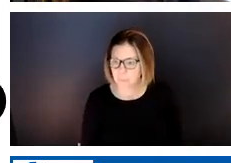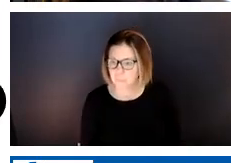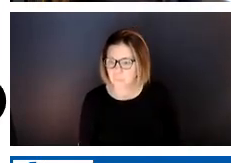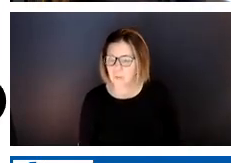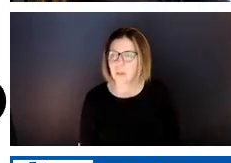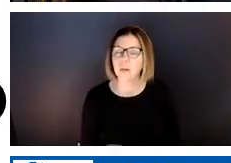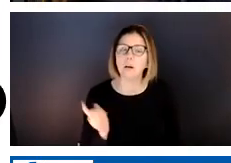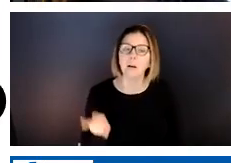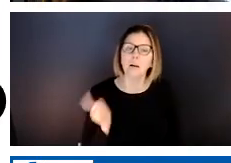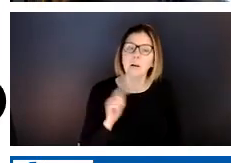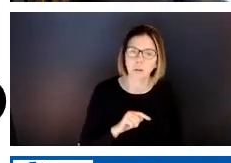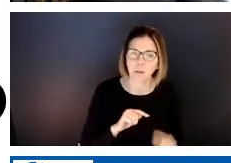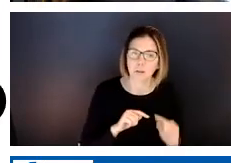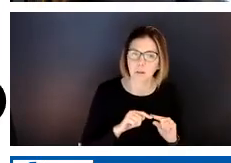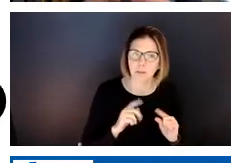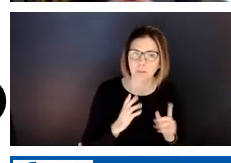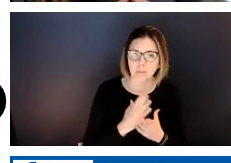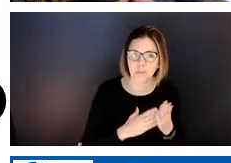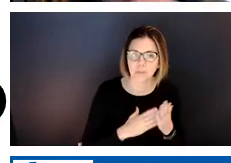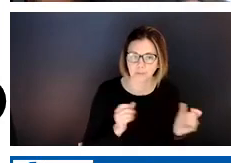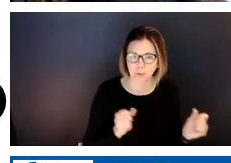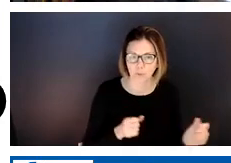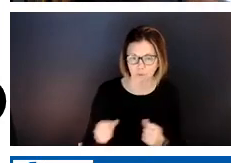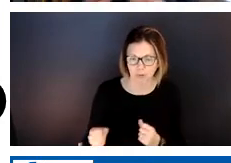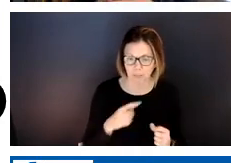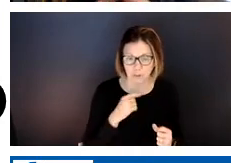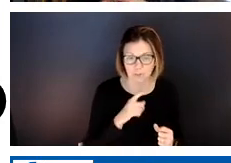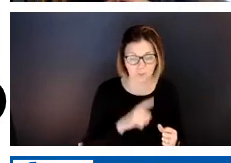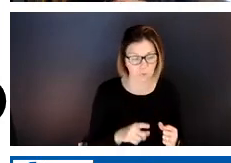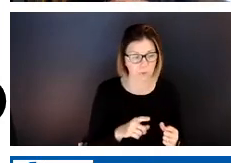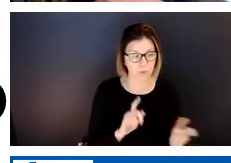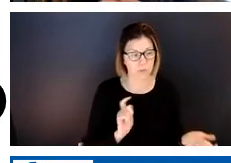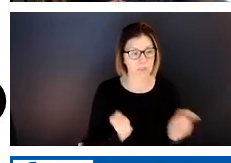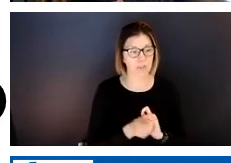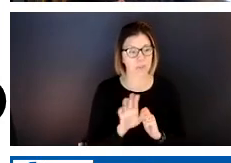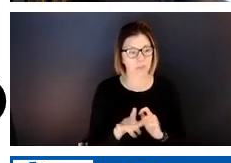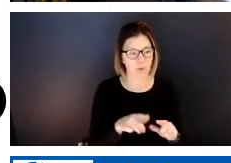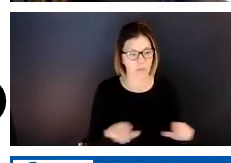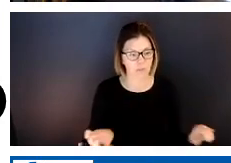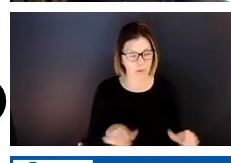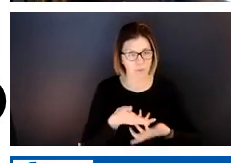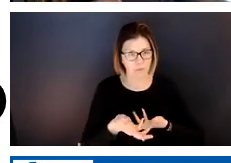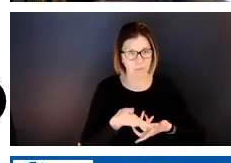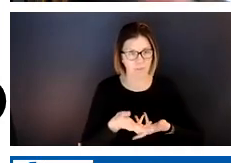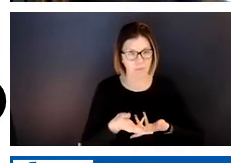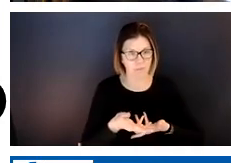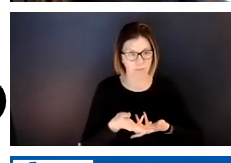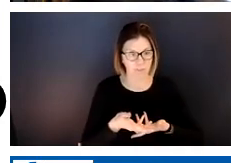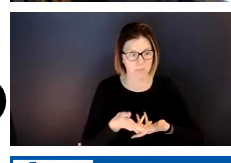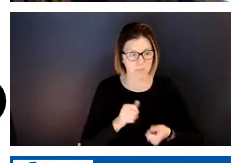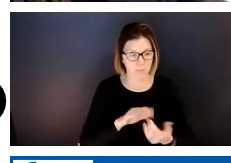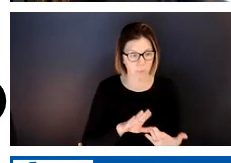Let's circle back to some of those strategies and suggestions for adjusting your language and interaction style. We talked about